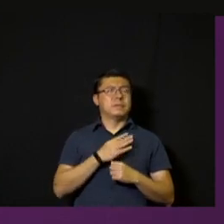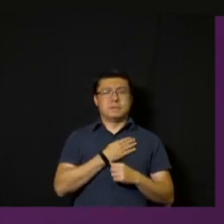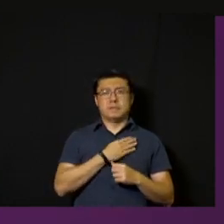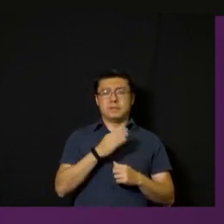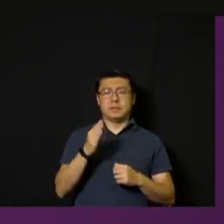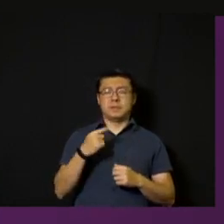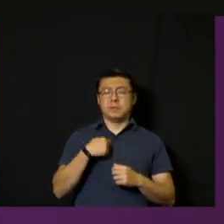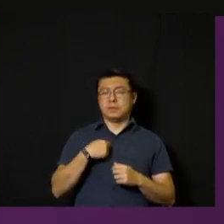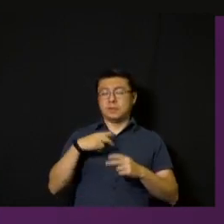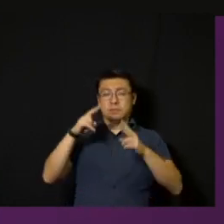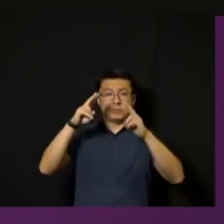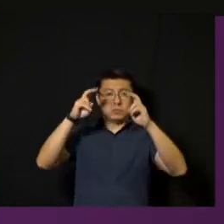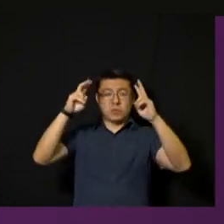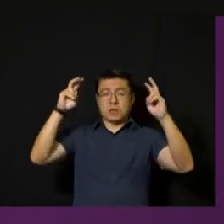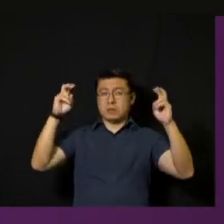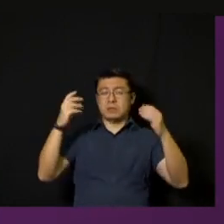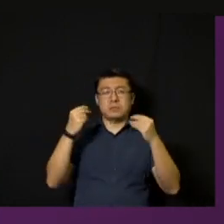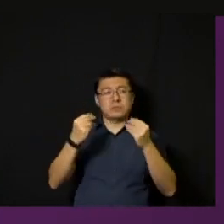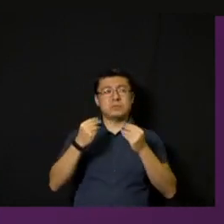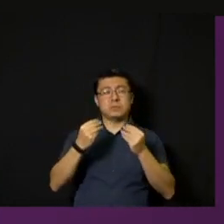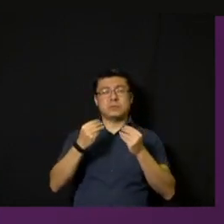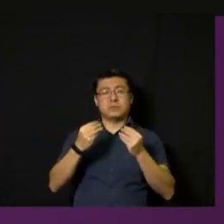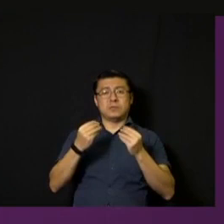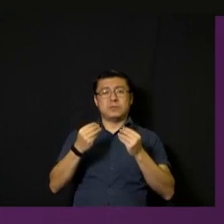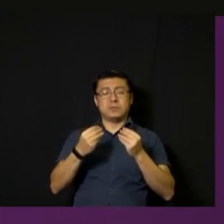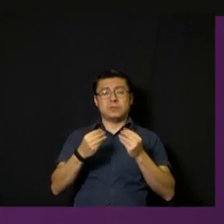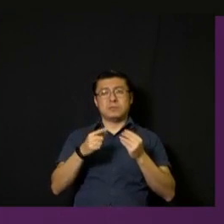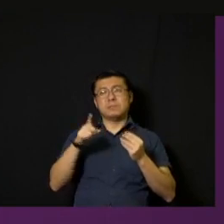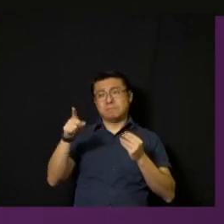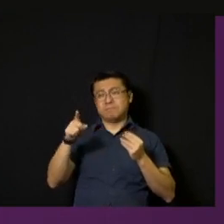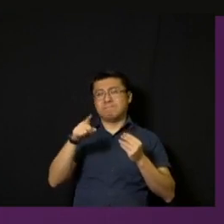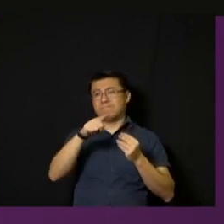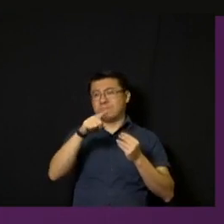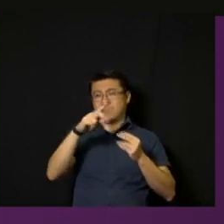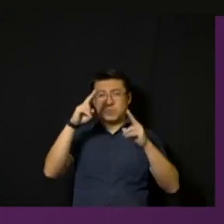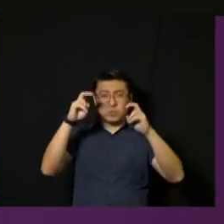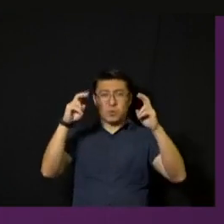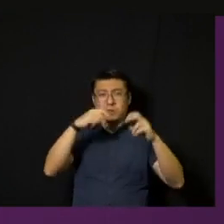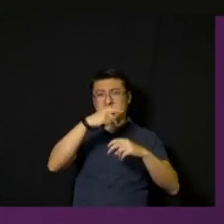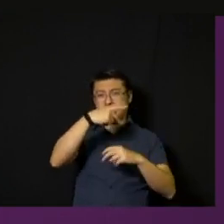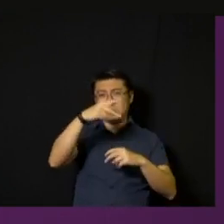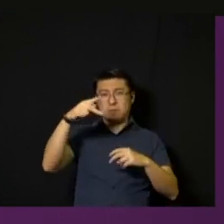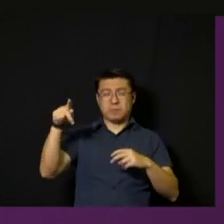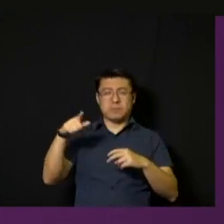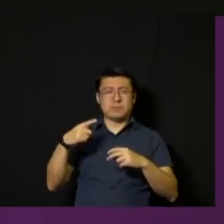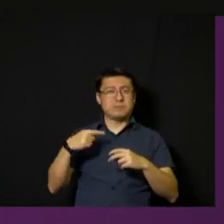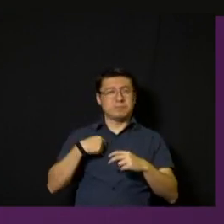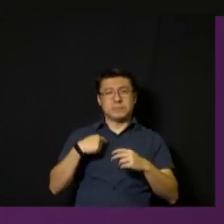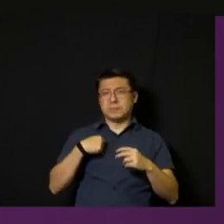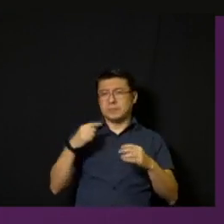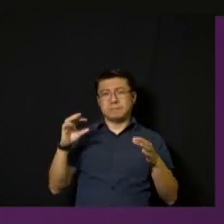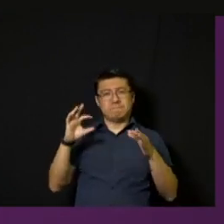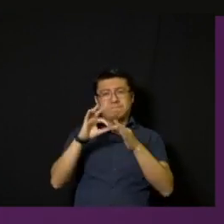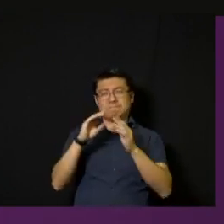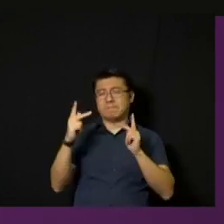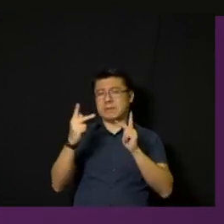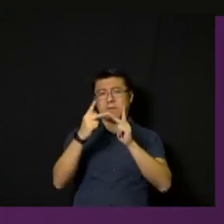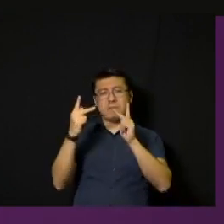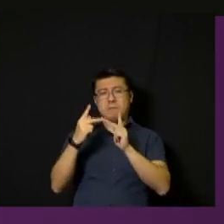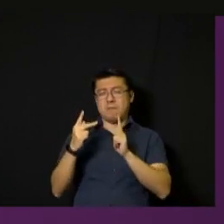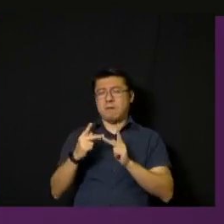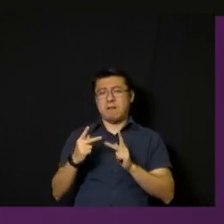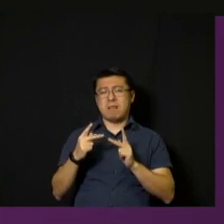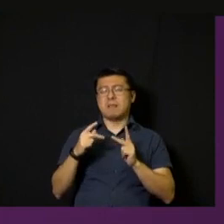Well, I have many dreams, and I agree with all the things I've heard. At the end of the day, you realize that all